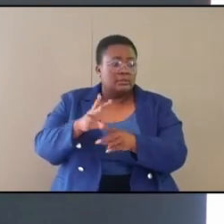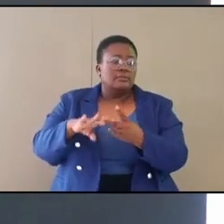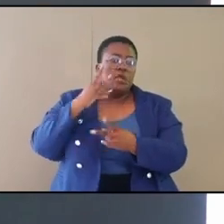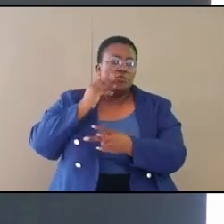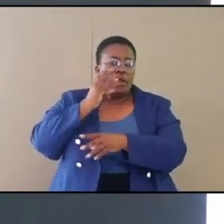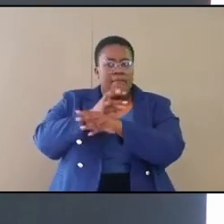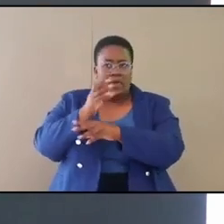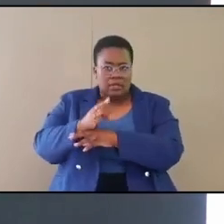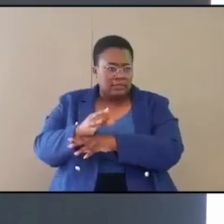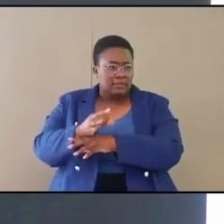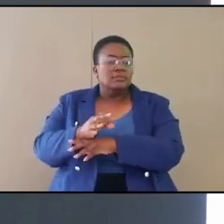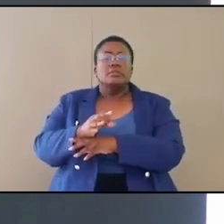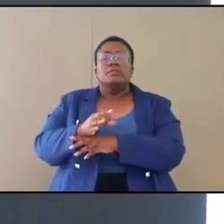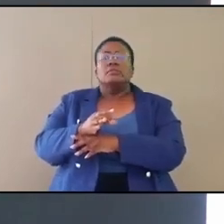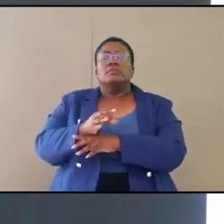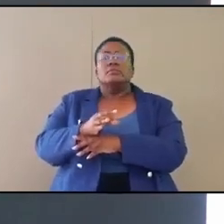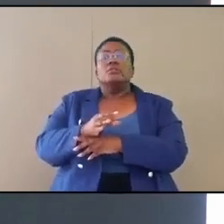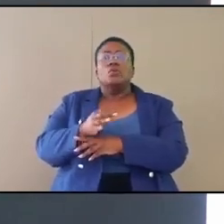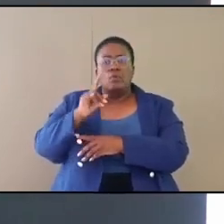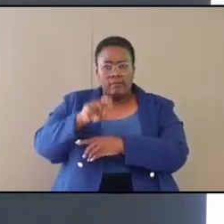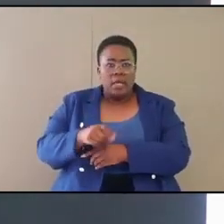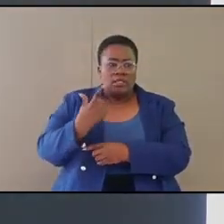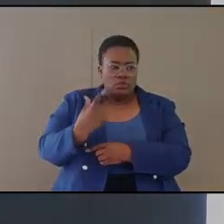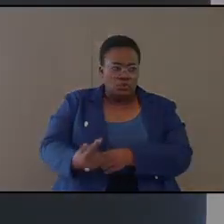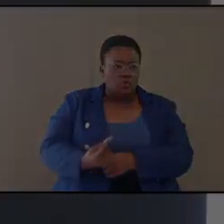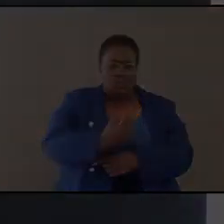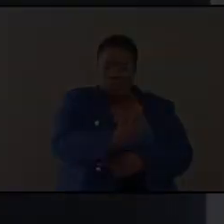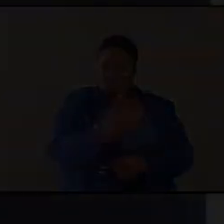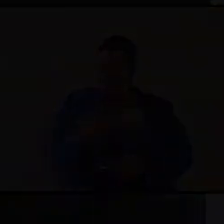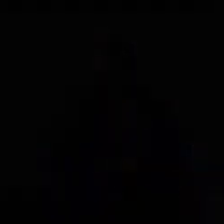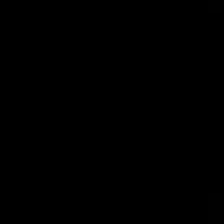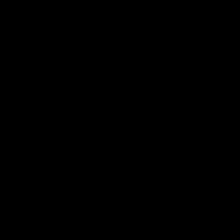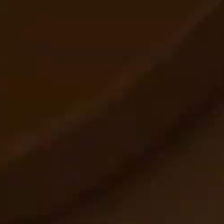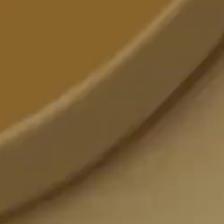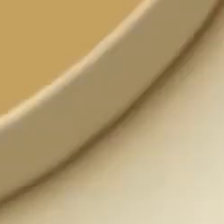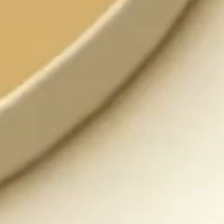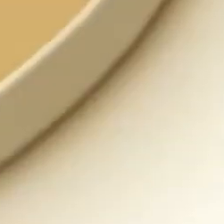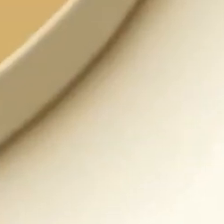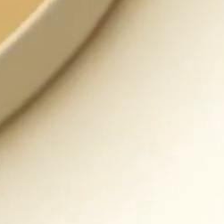to be able to do it house to house, street to street, community to community.